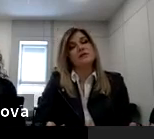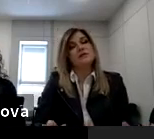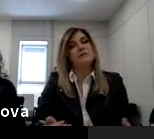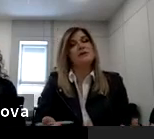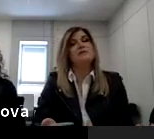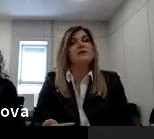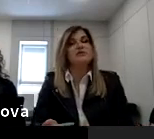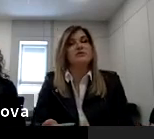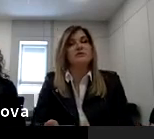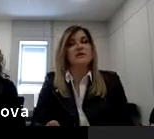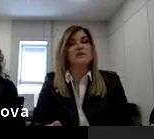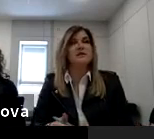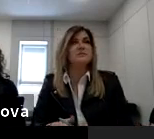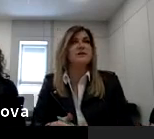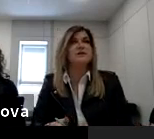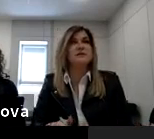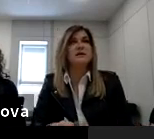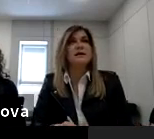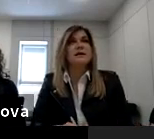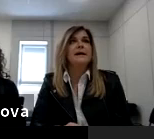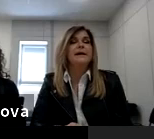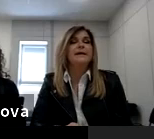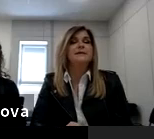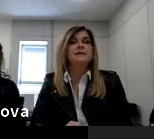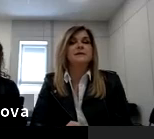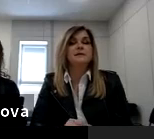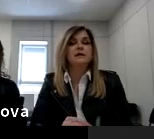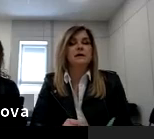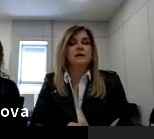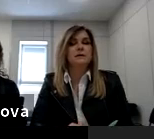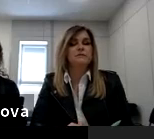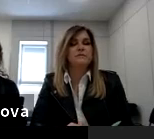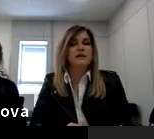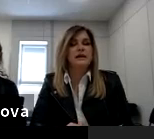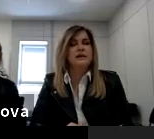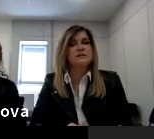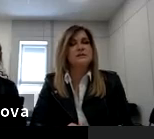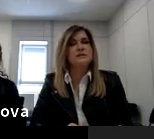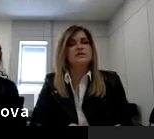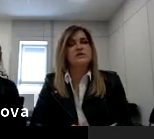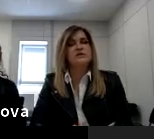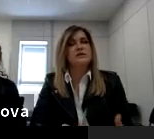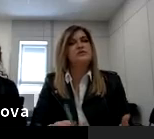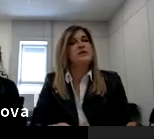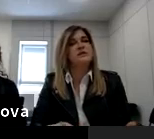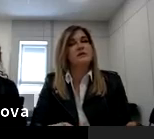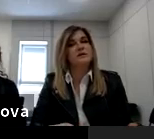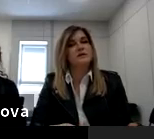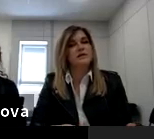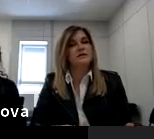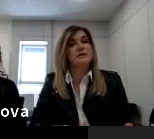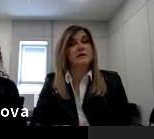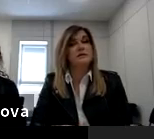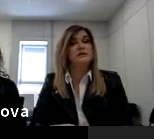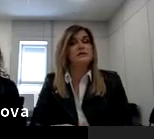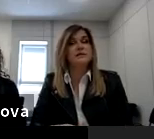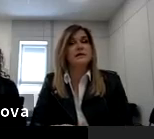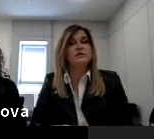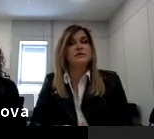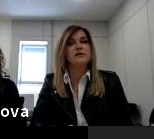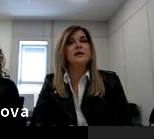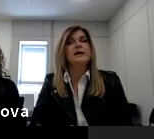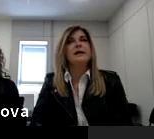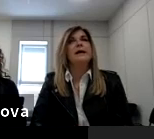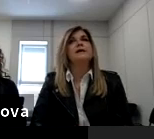this resin, the manufacturer of it is Peters, and it has just unique technical